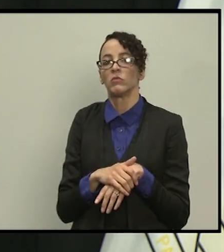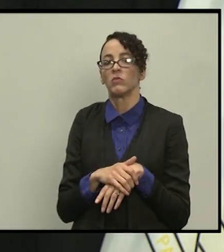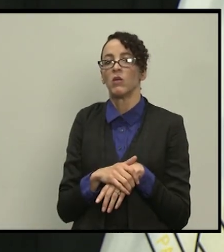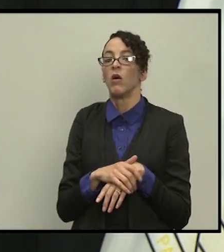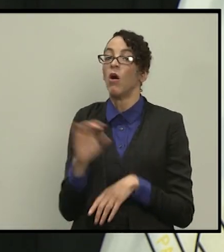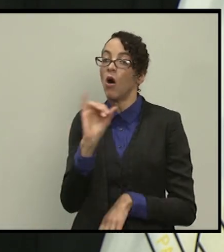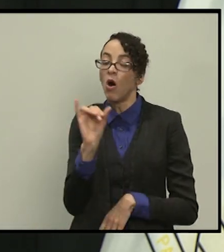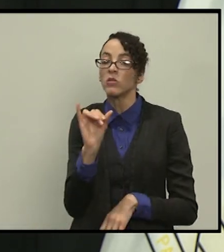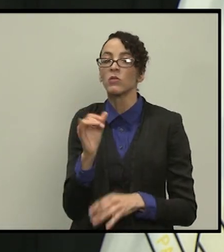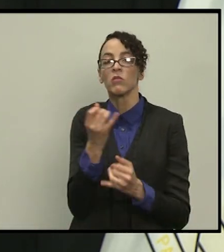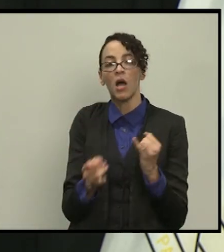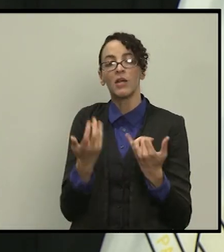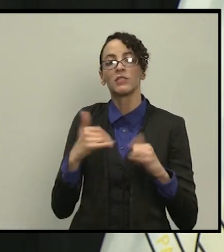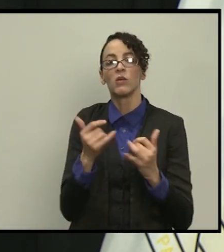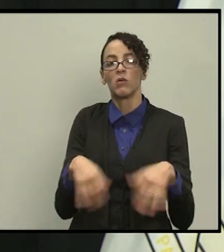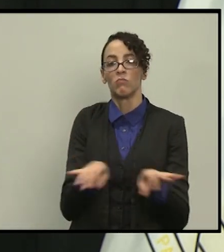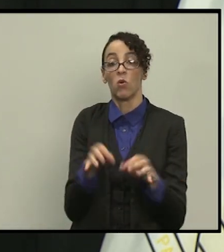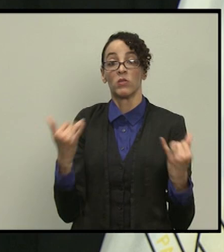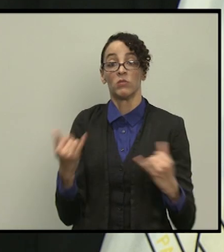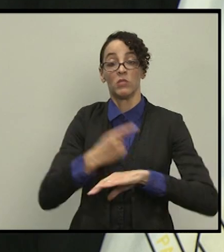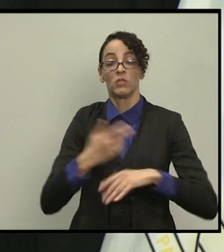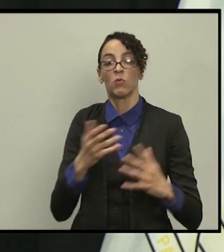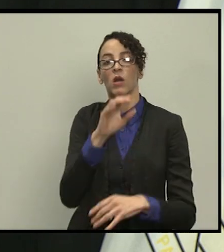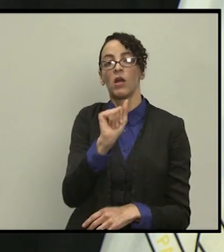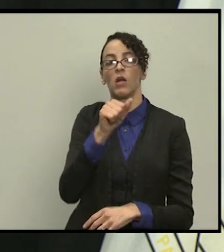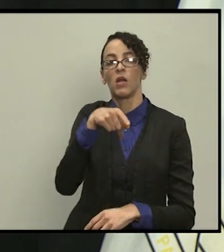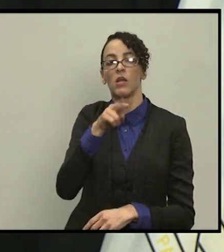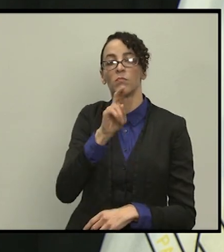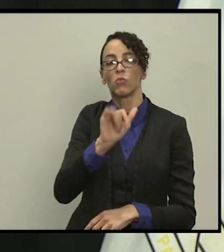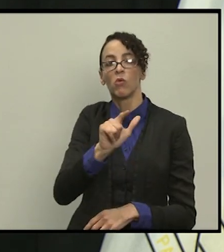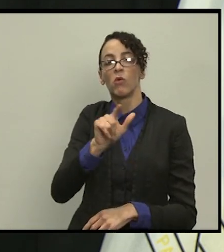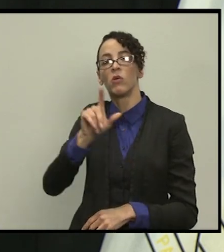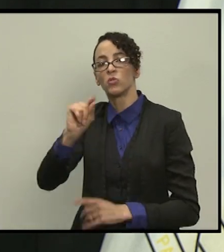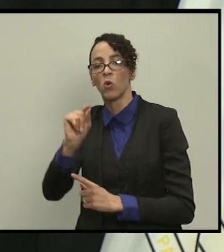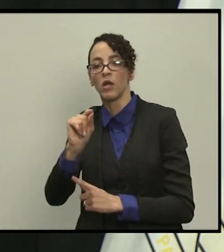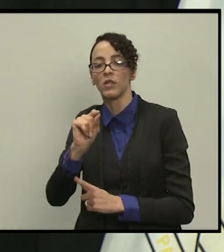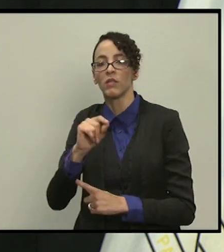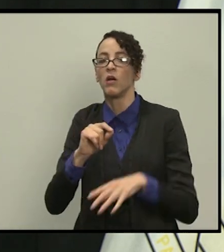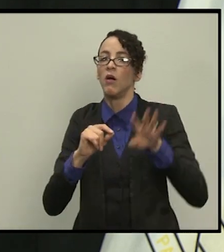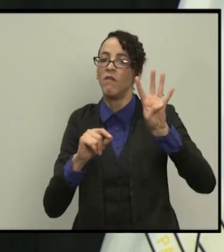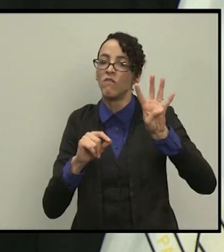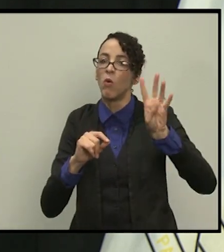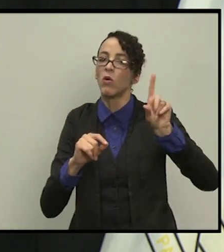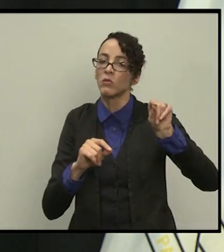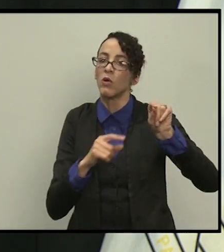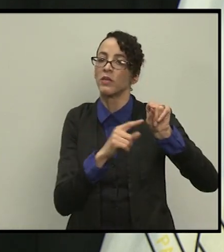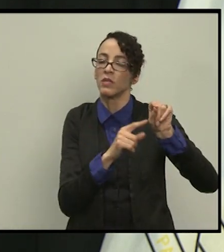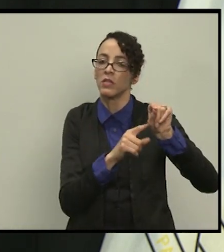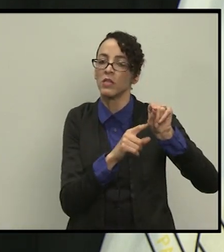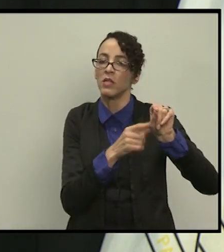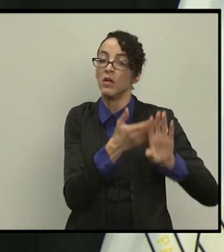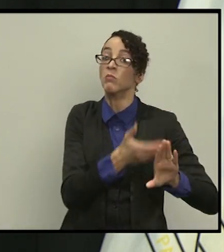April 20th, 420. It's a time when in the past there would be